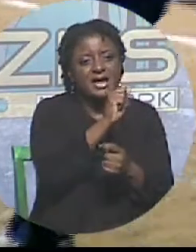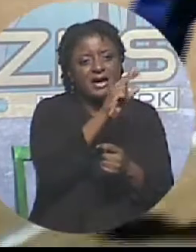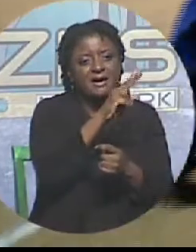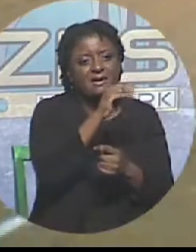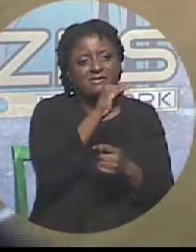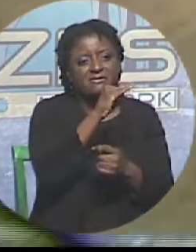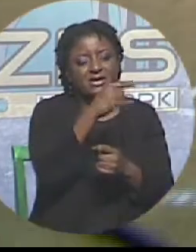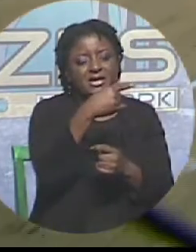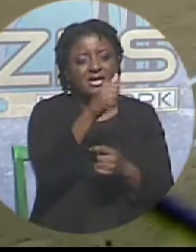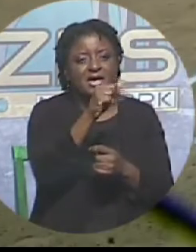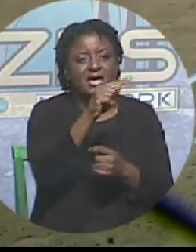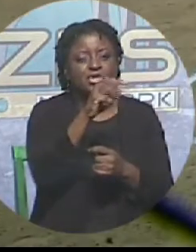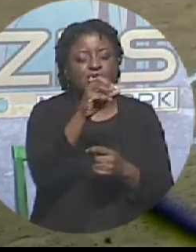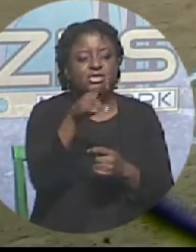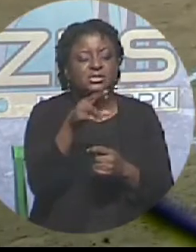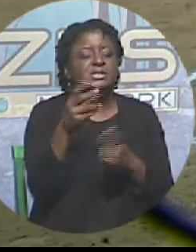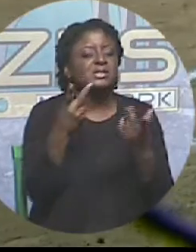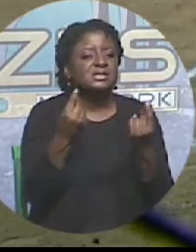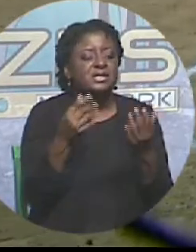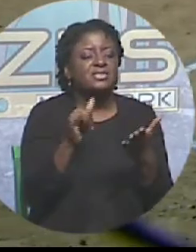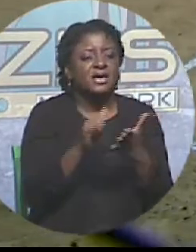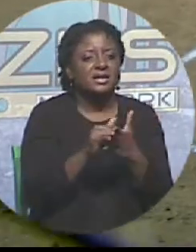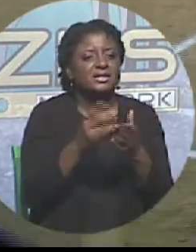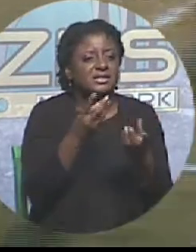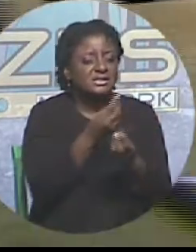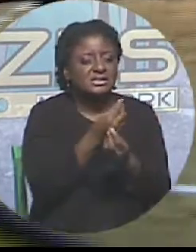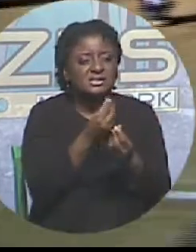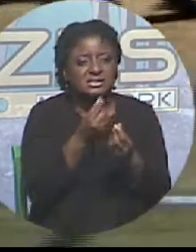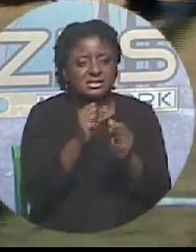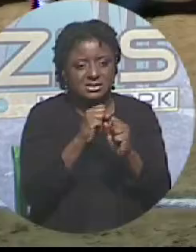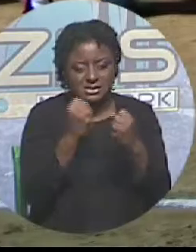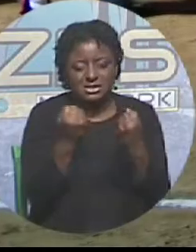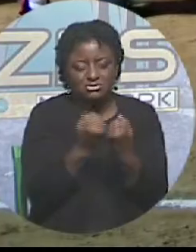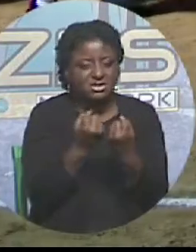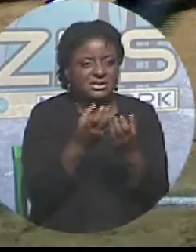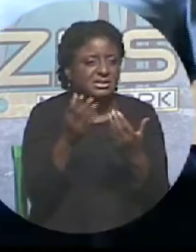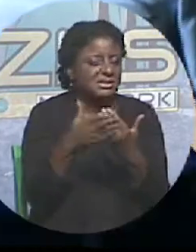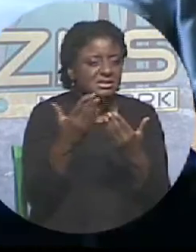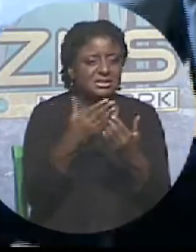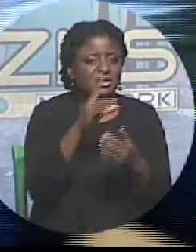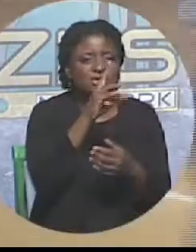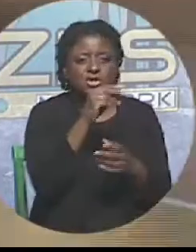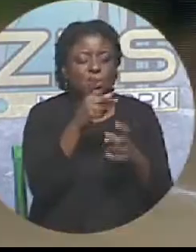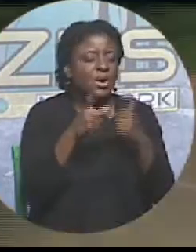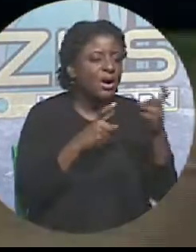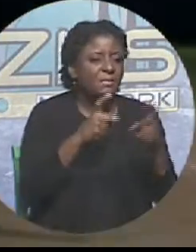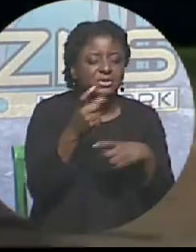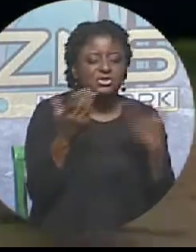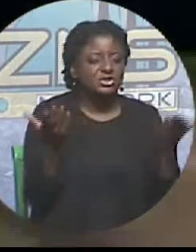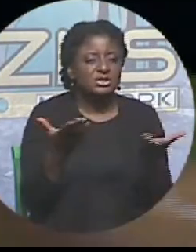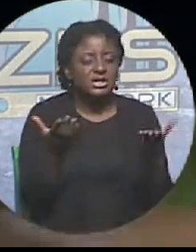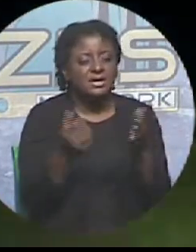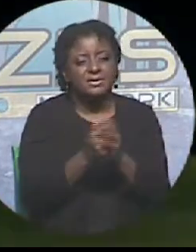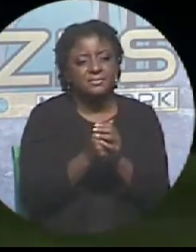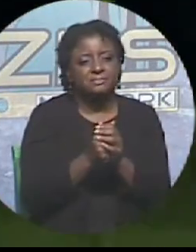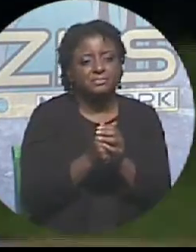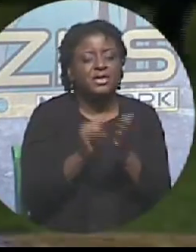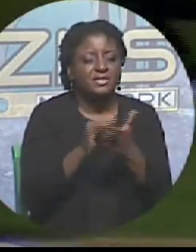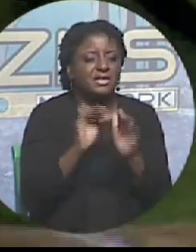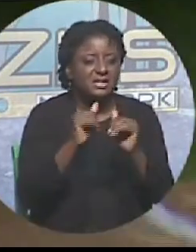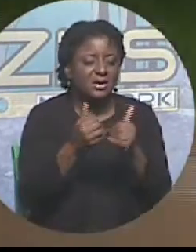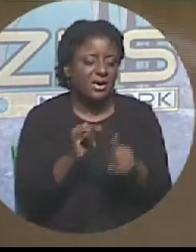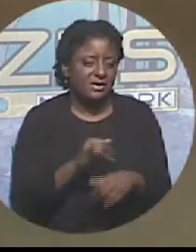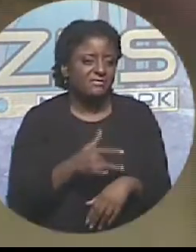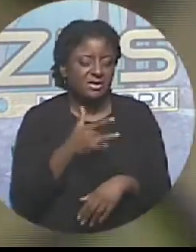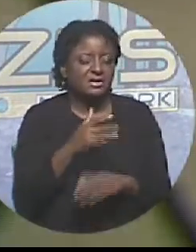guys? The series was a breeze. Mm-hmm. There's no competition here. I don't know if I should say that, but that's the way I feel. Mm-hmm. There's no competition. That's why we made it